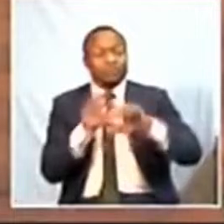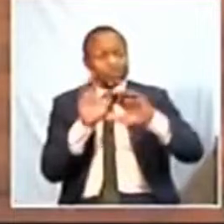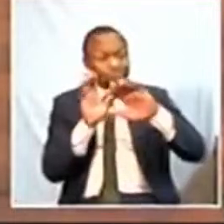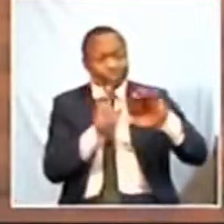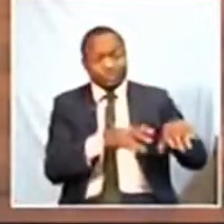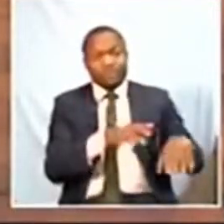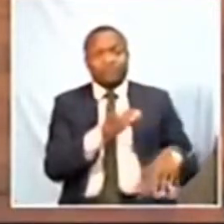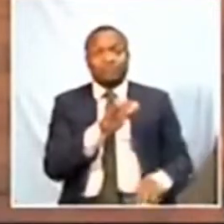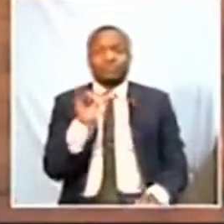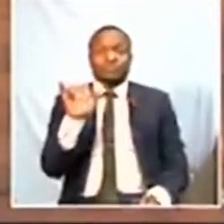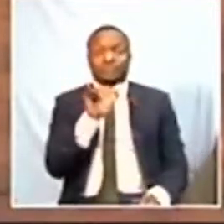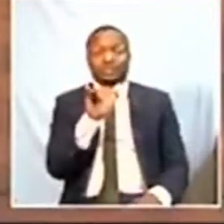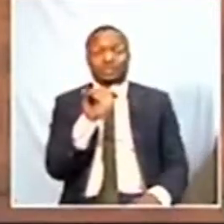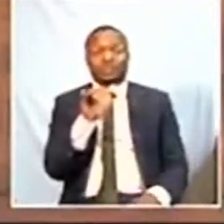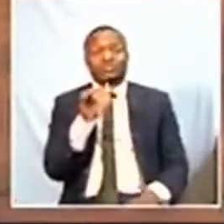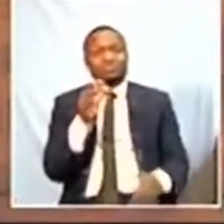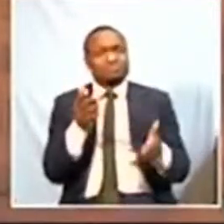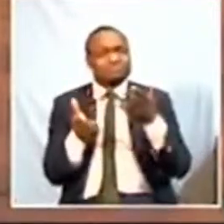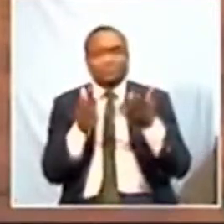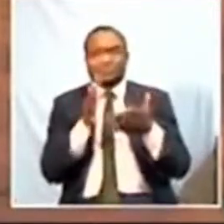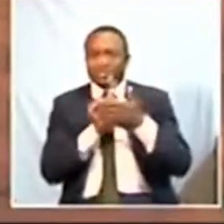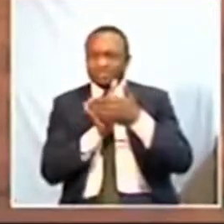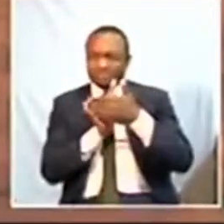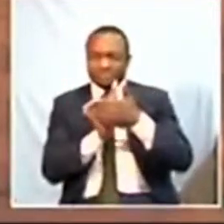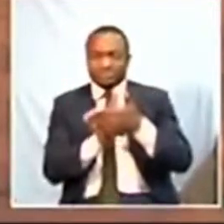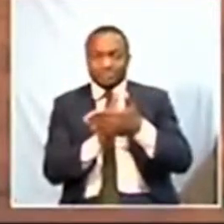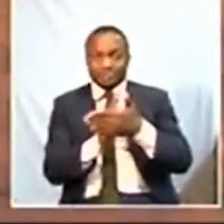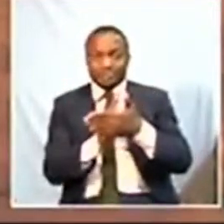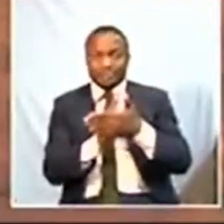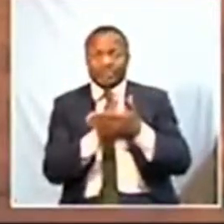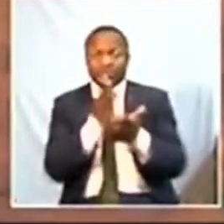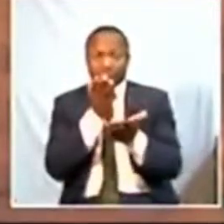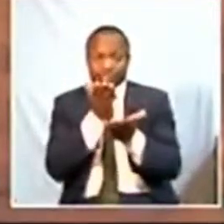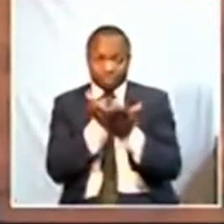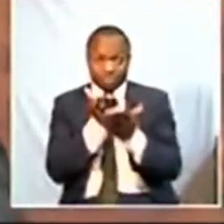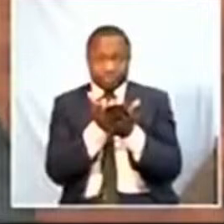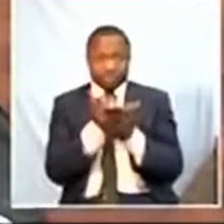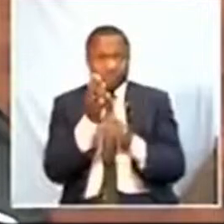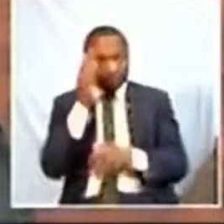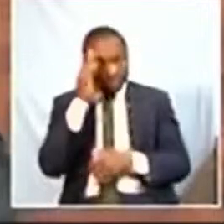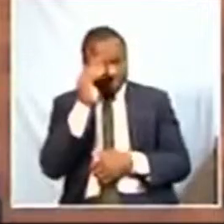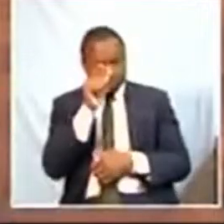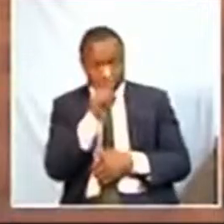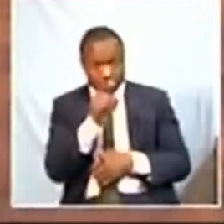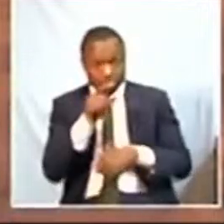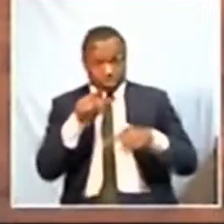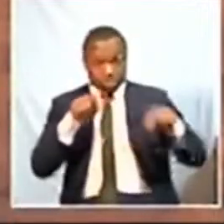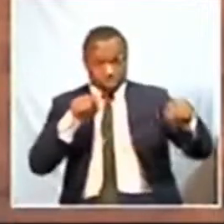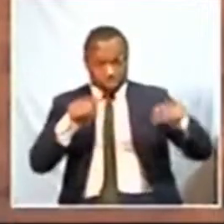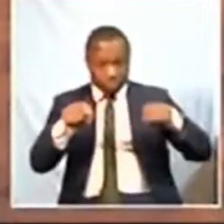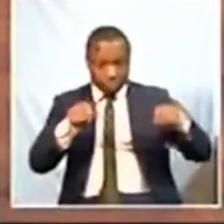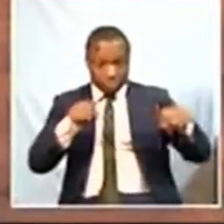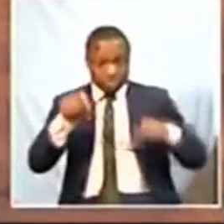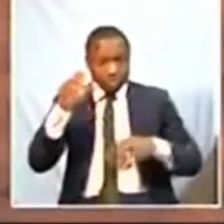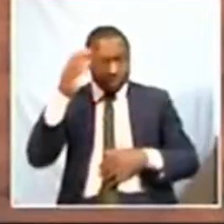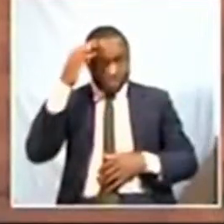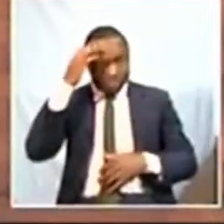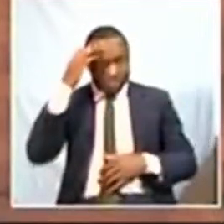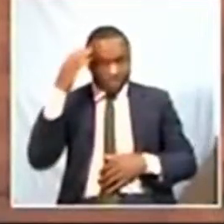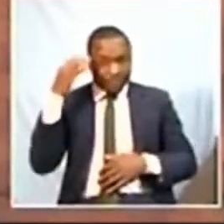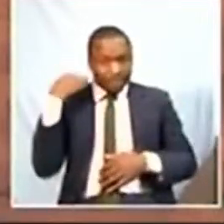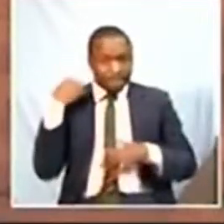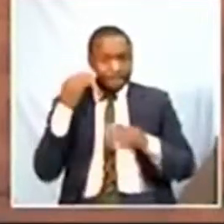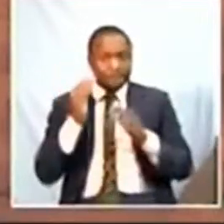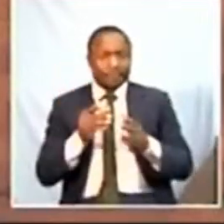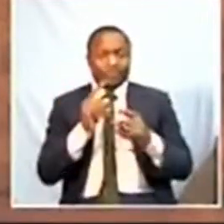standards, unless we are guided. So it's an appeal. We know you are the controlling officer,